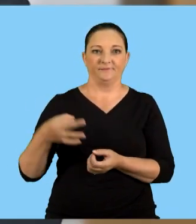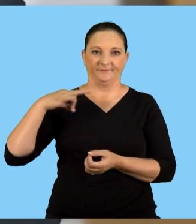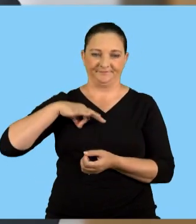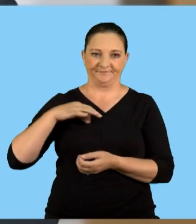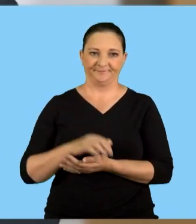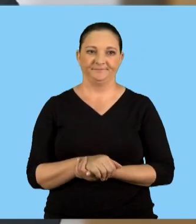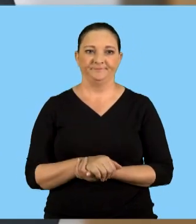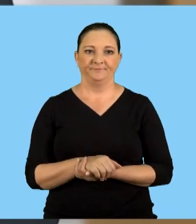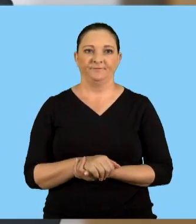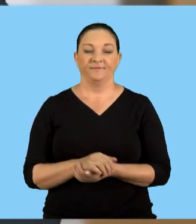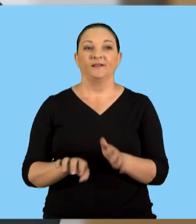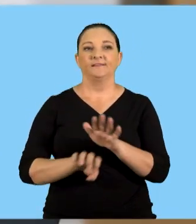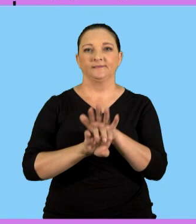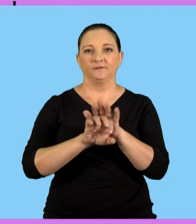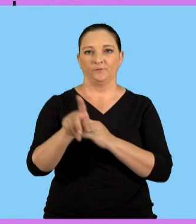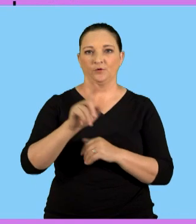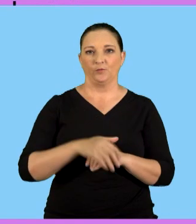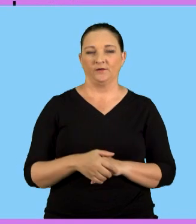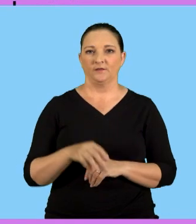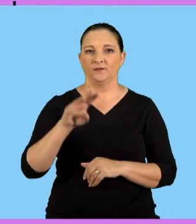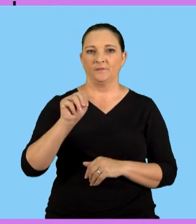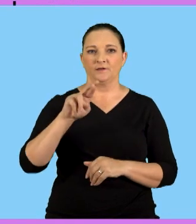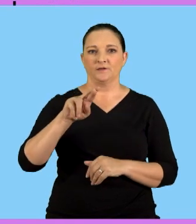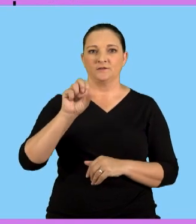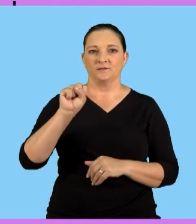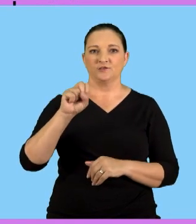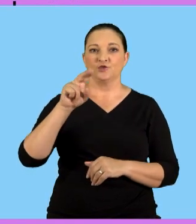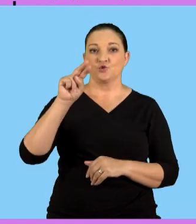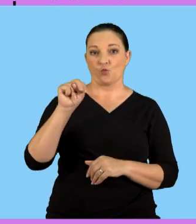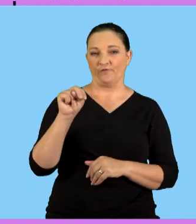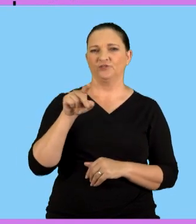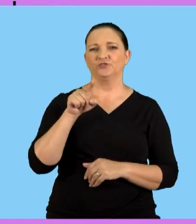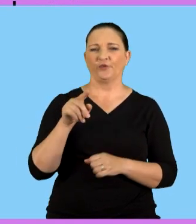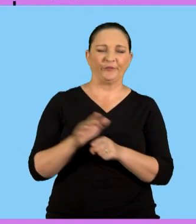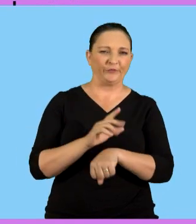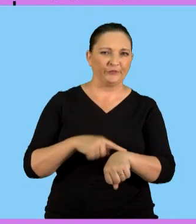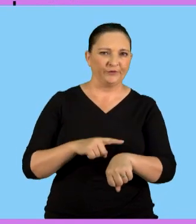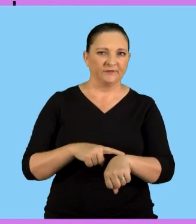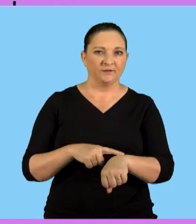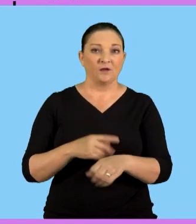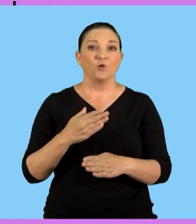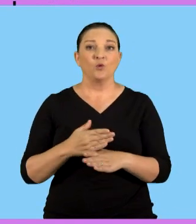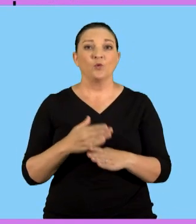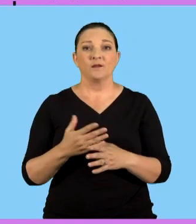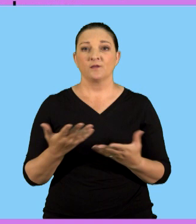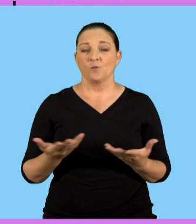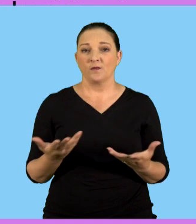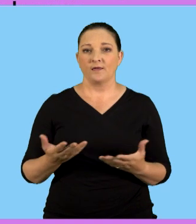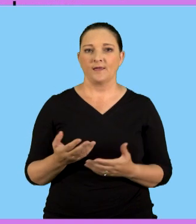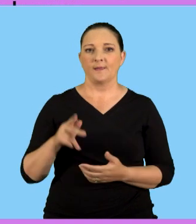Let's look at this example. Mrs. Ndlovu is a full-time employee of pet